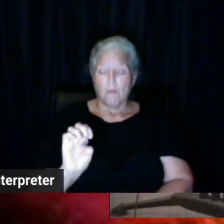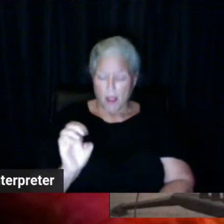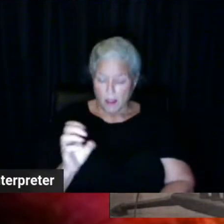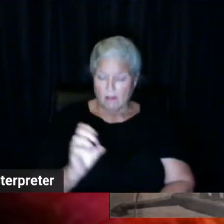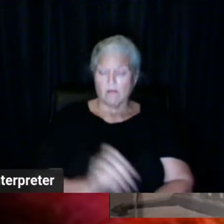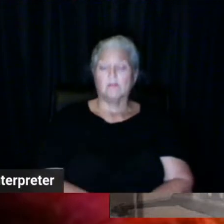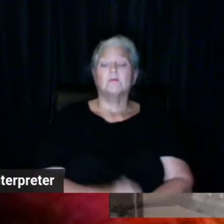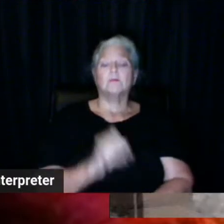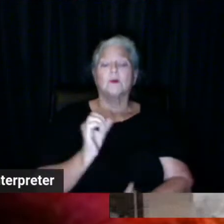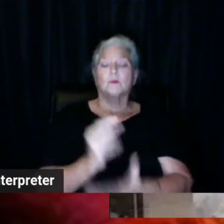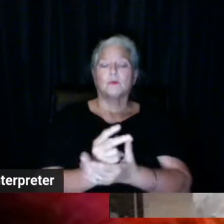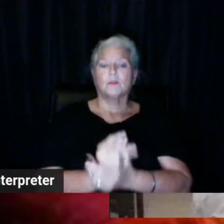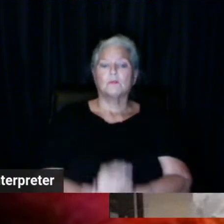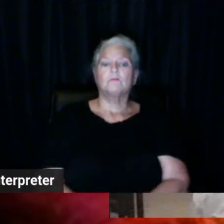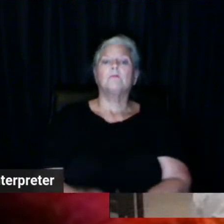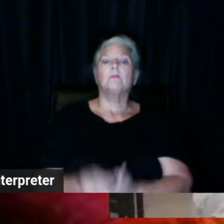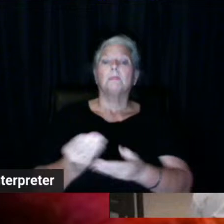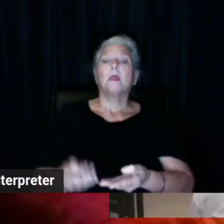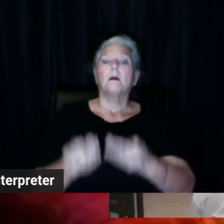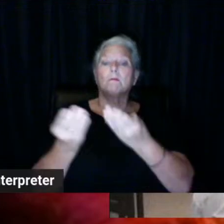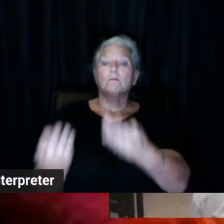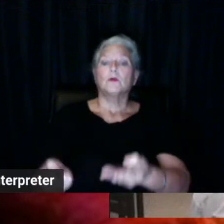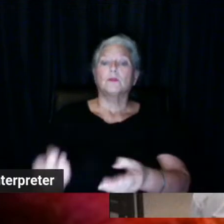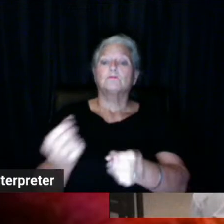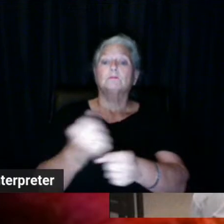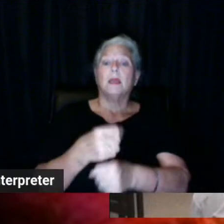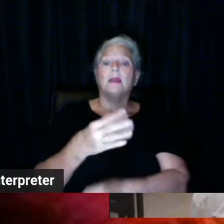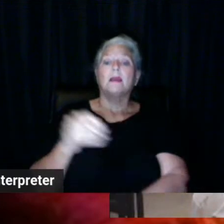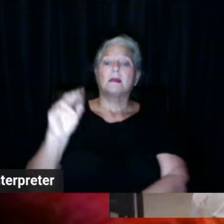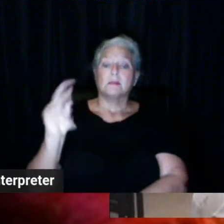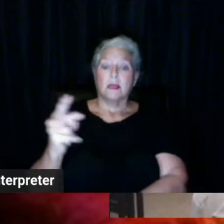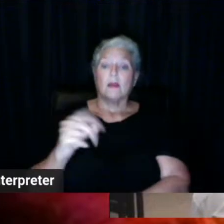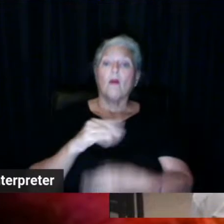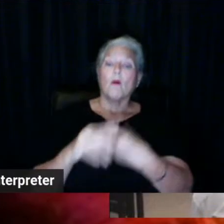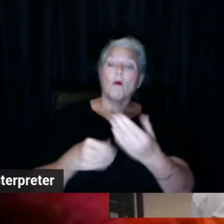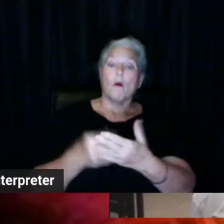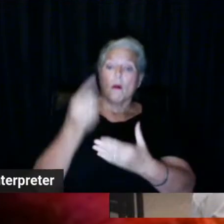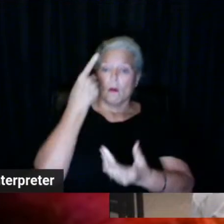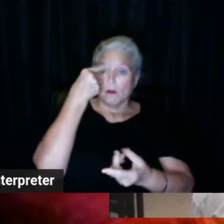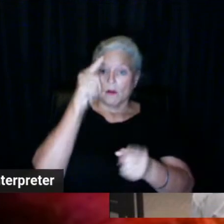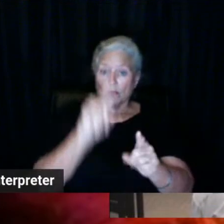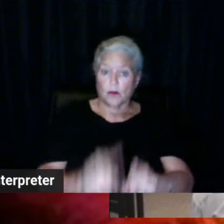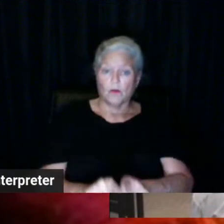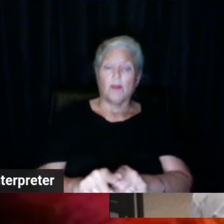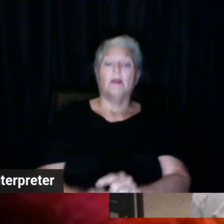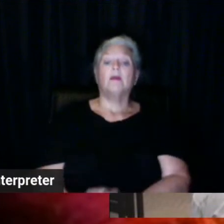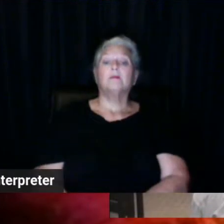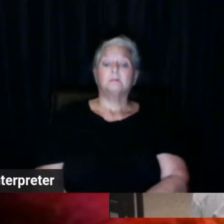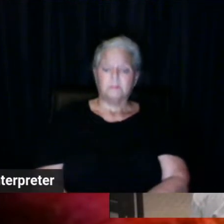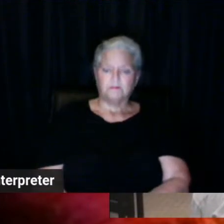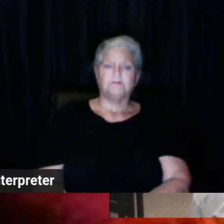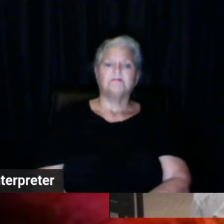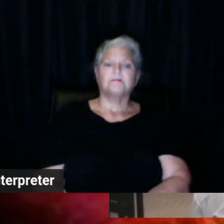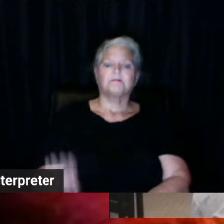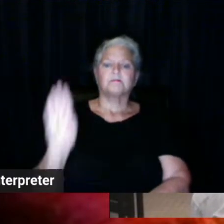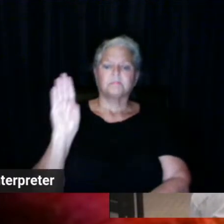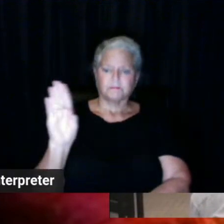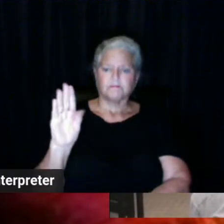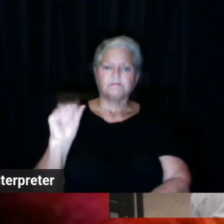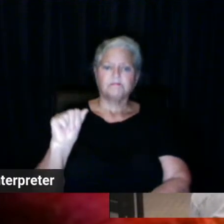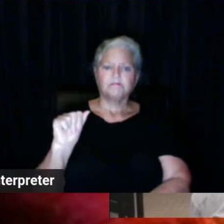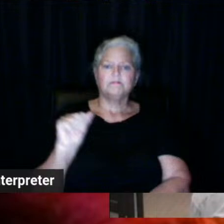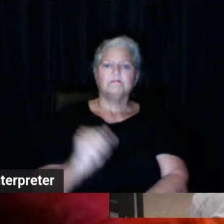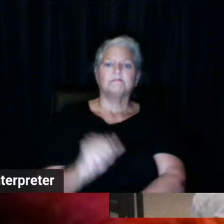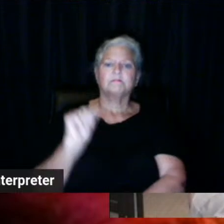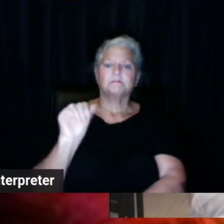further discussion? Hearing none, all those in favor, please say aye. Aye. 4-0. Next, Mr. All Albert. right, the next is, I move